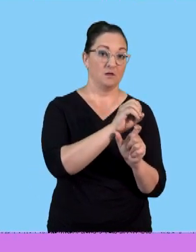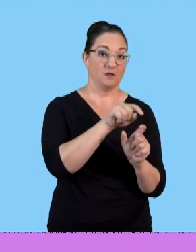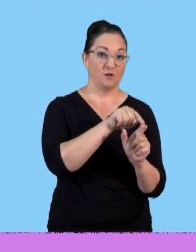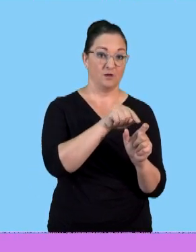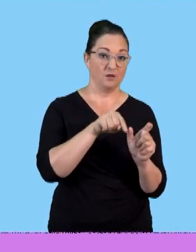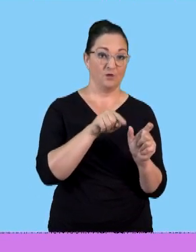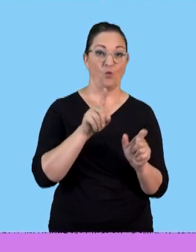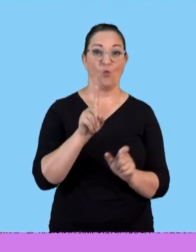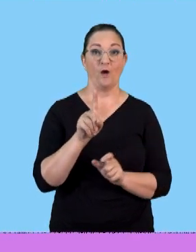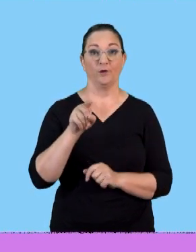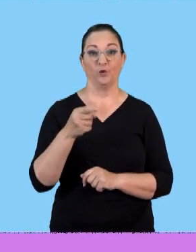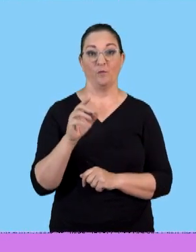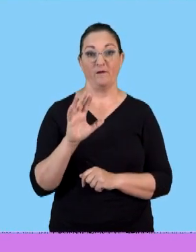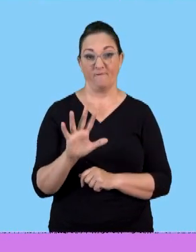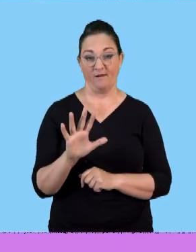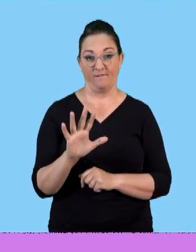1,5